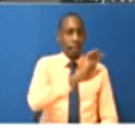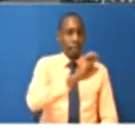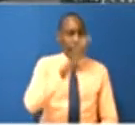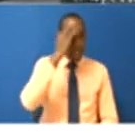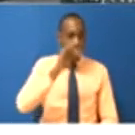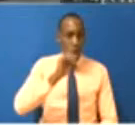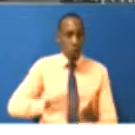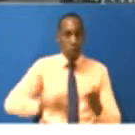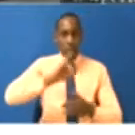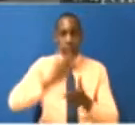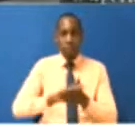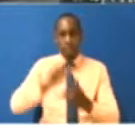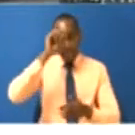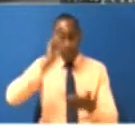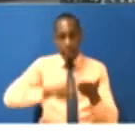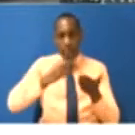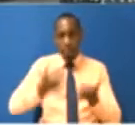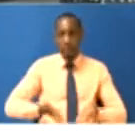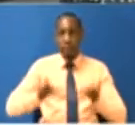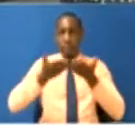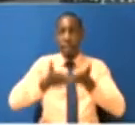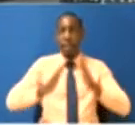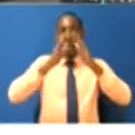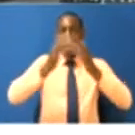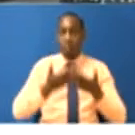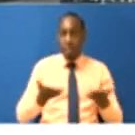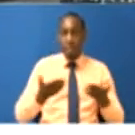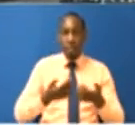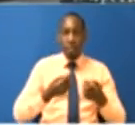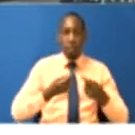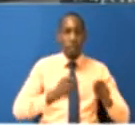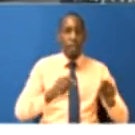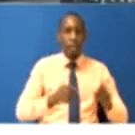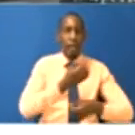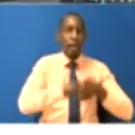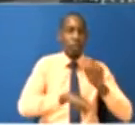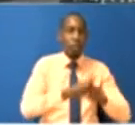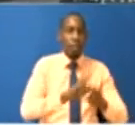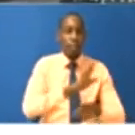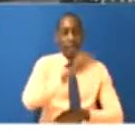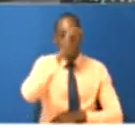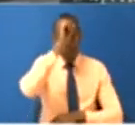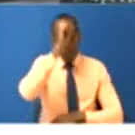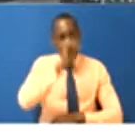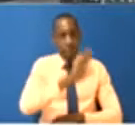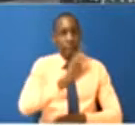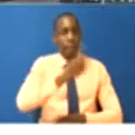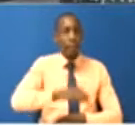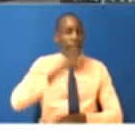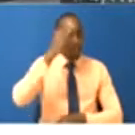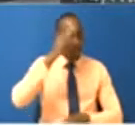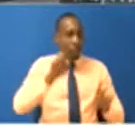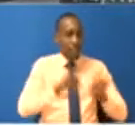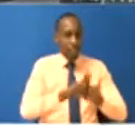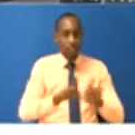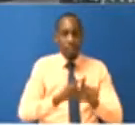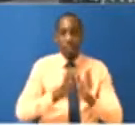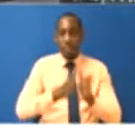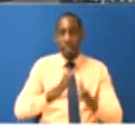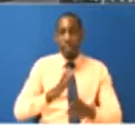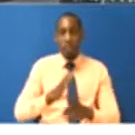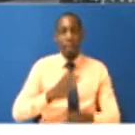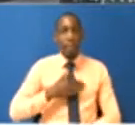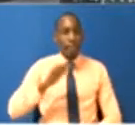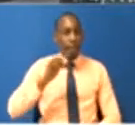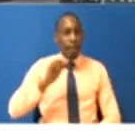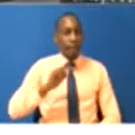government has failed to deliver any houses so trying to do the same thing is stupid you should know that and and that's partly why for me he lost the